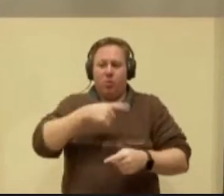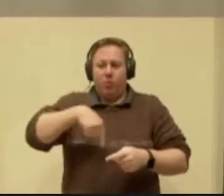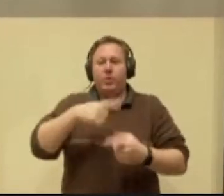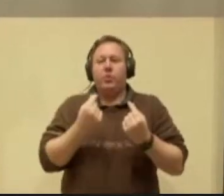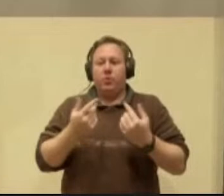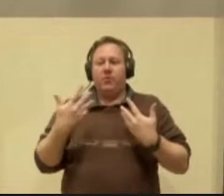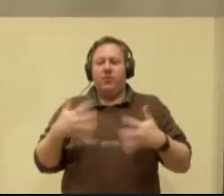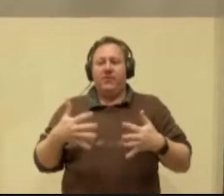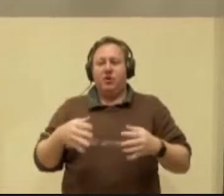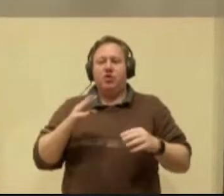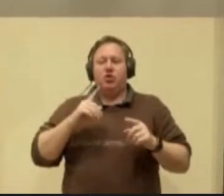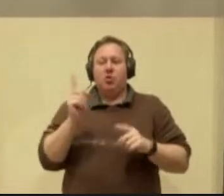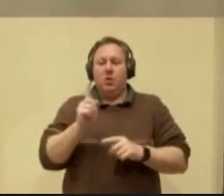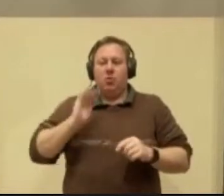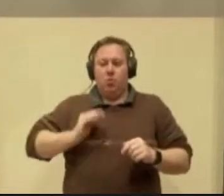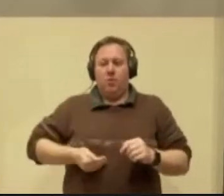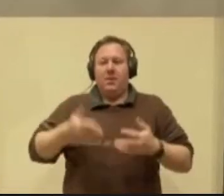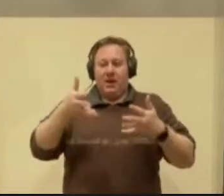foreign